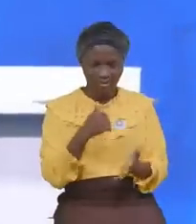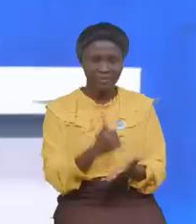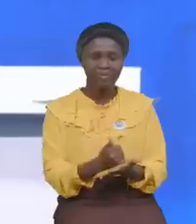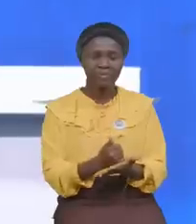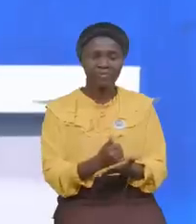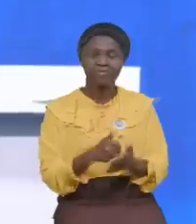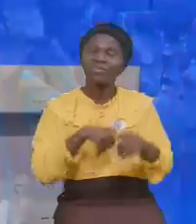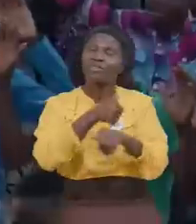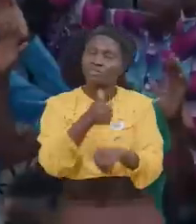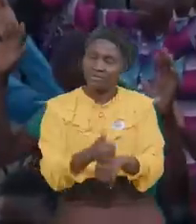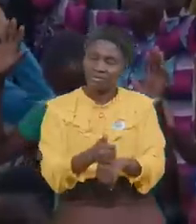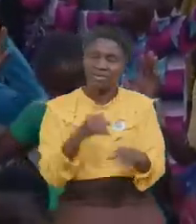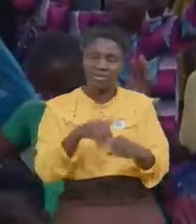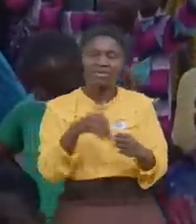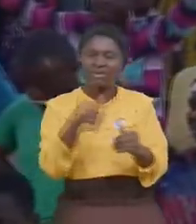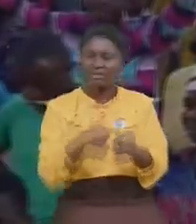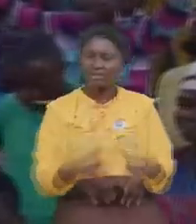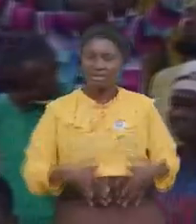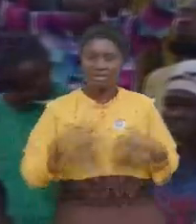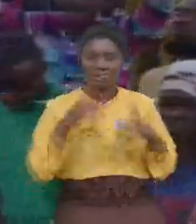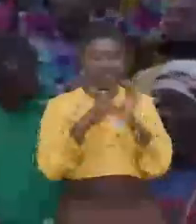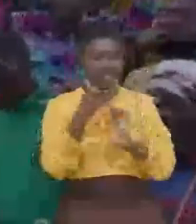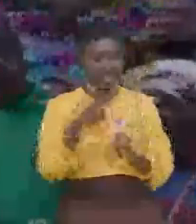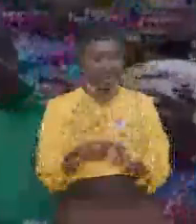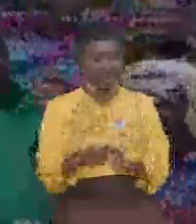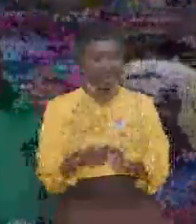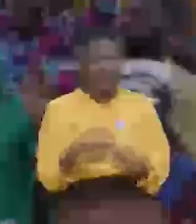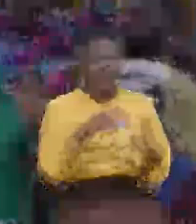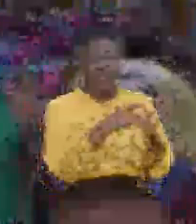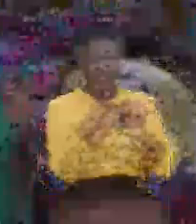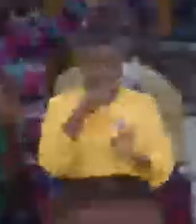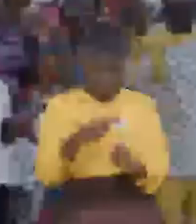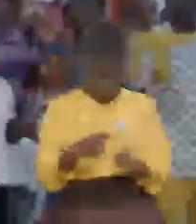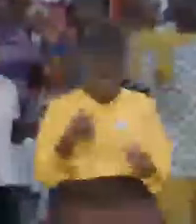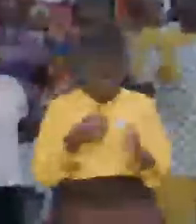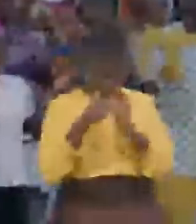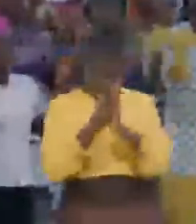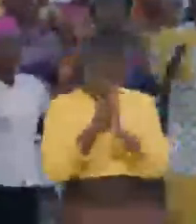Confirm it in every life. In Jesus' name we pray.